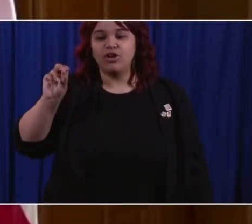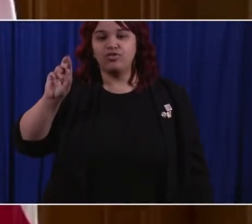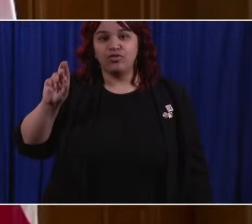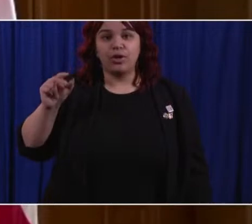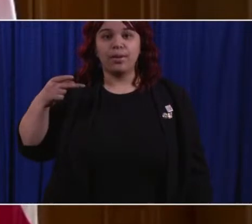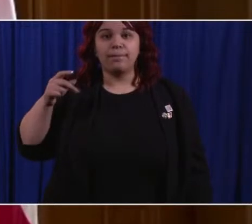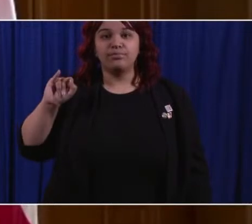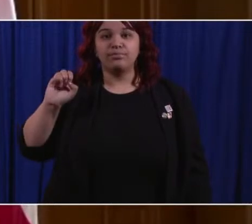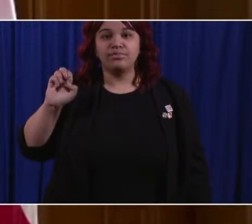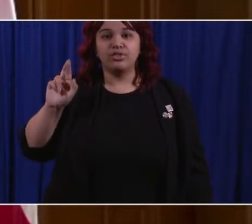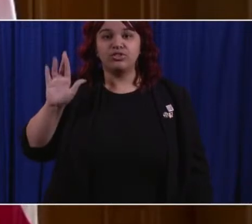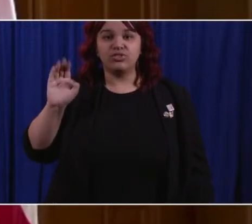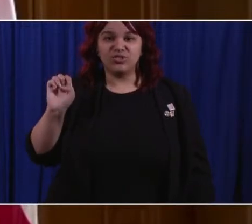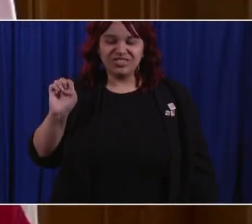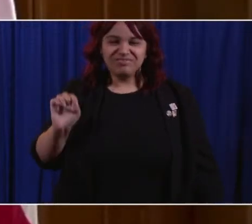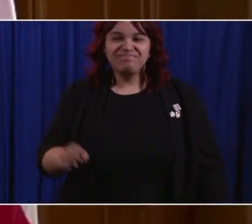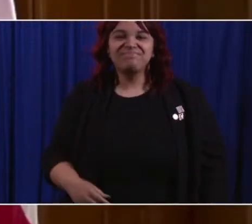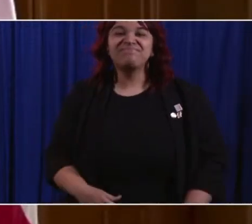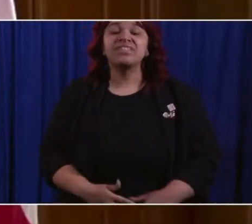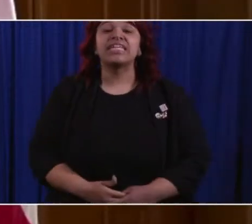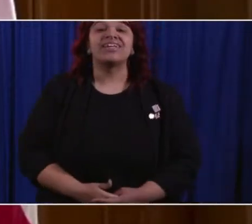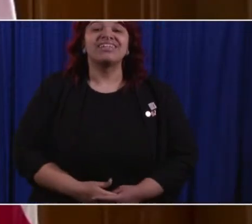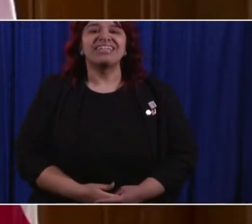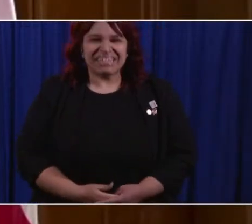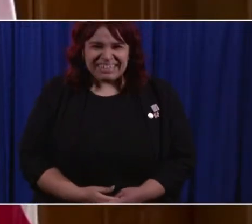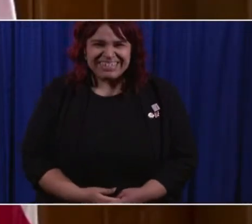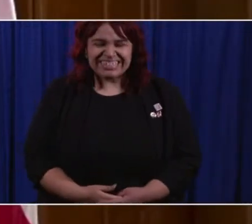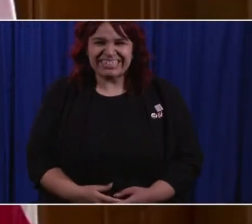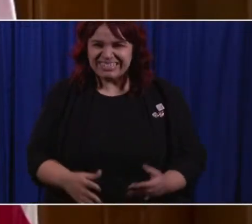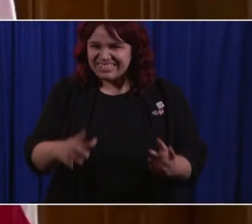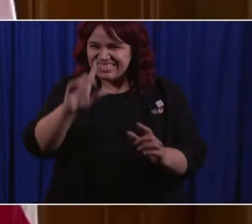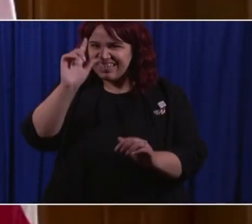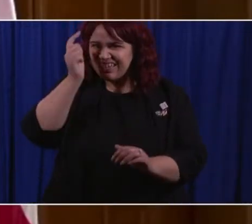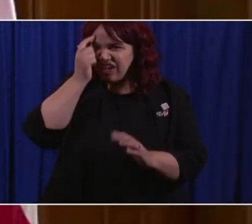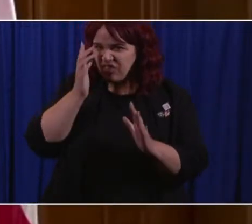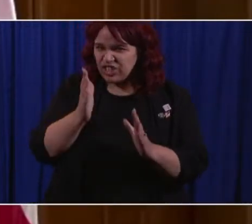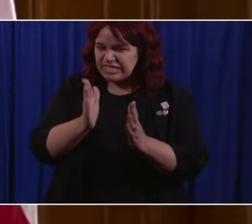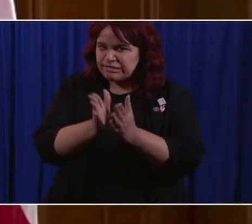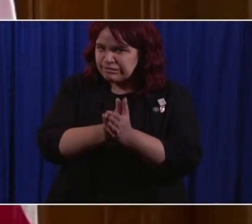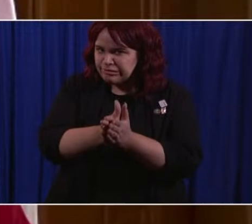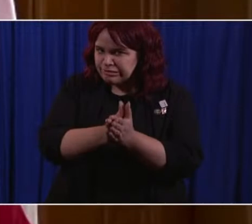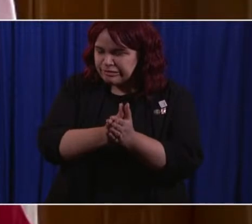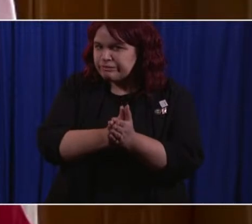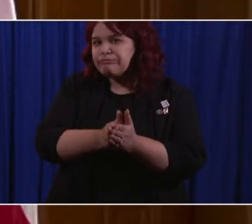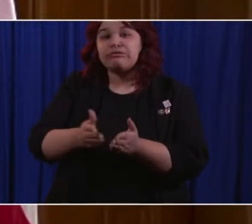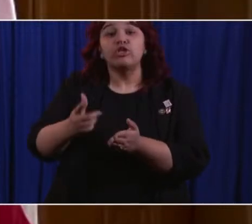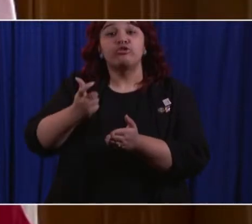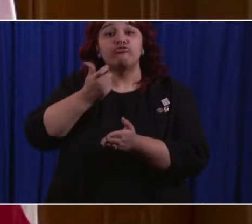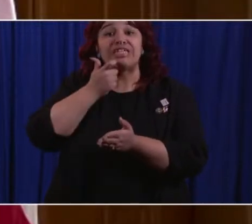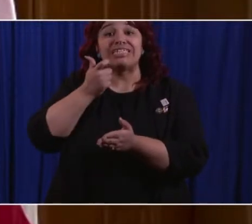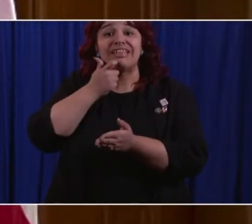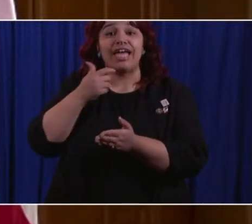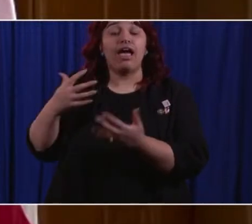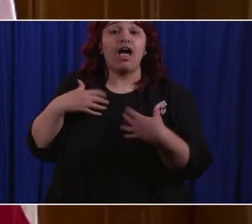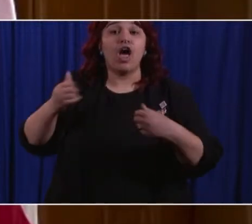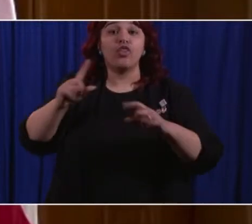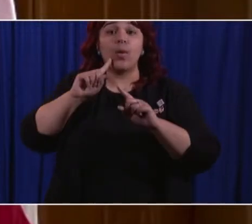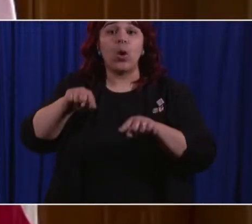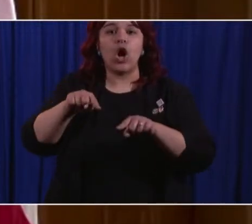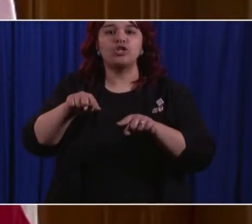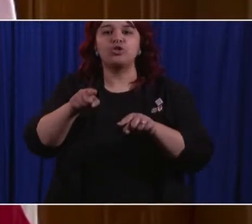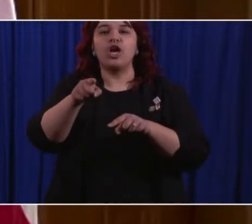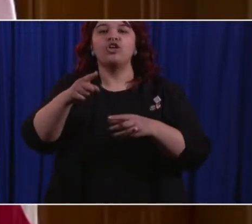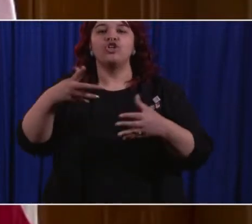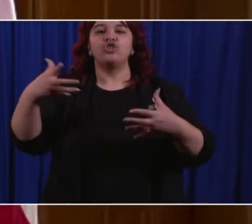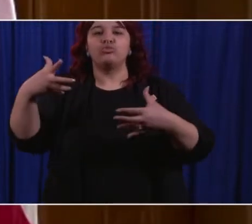Hi, Governor. Your simplified health order doesn't give capacity restrictions for outdoor events as long as there's distancing. A week